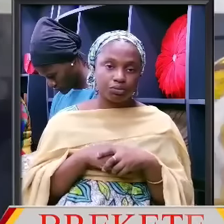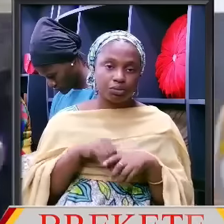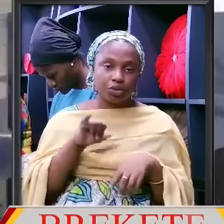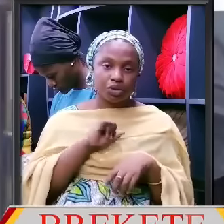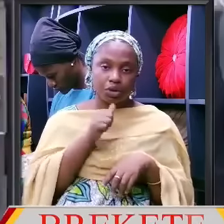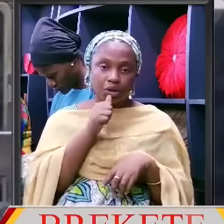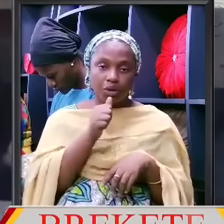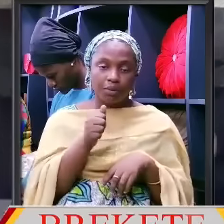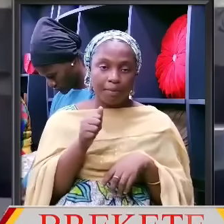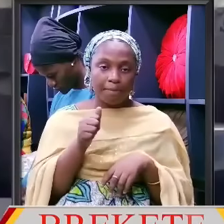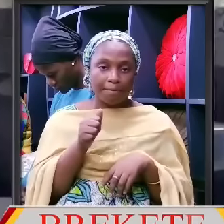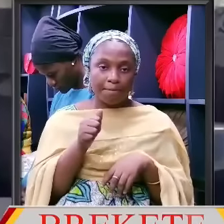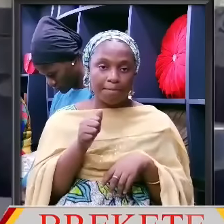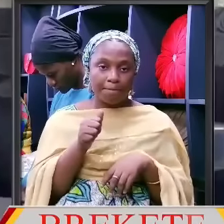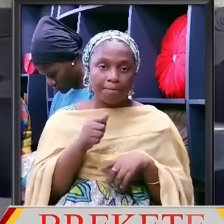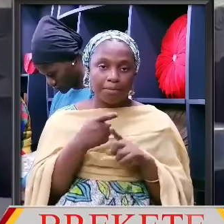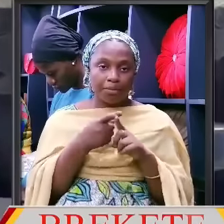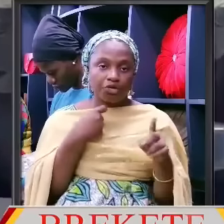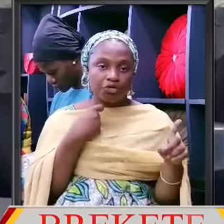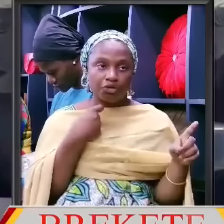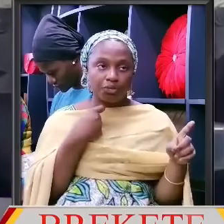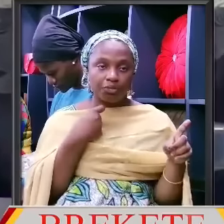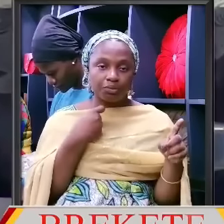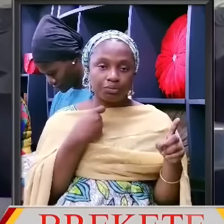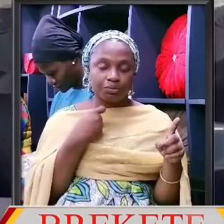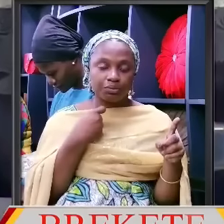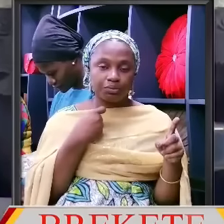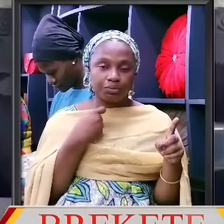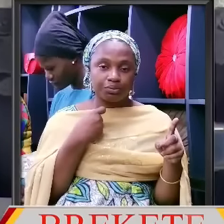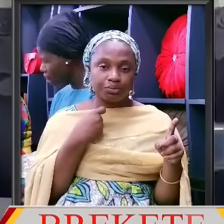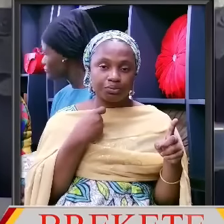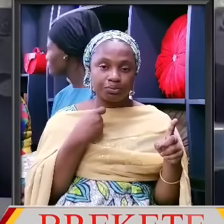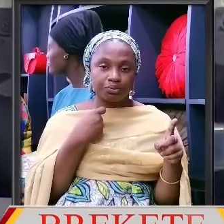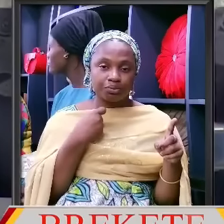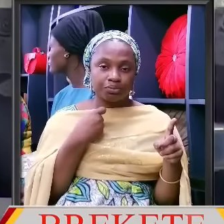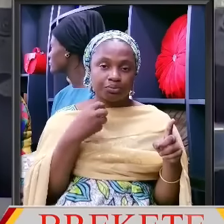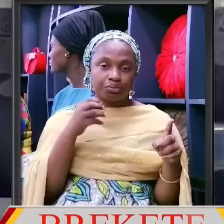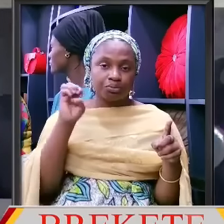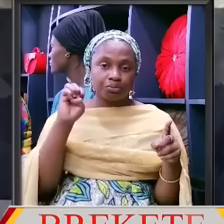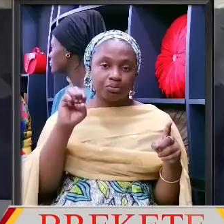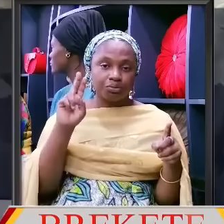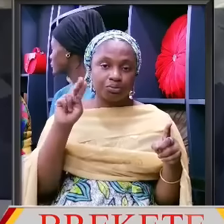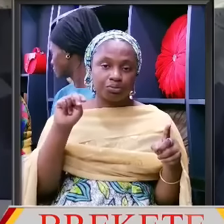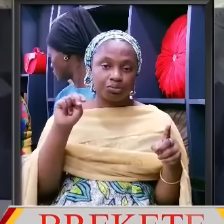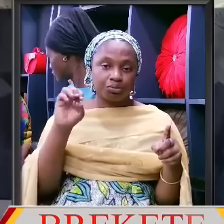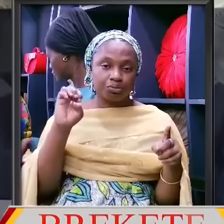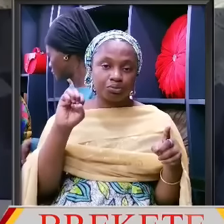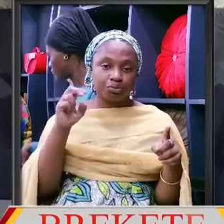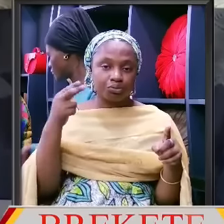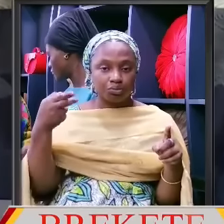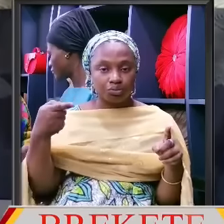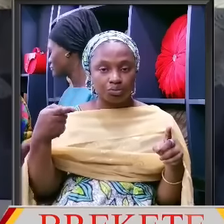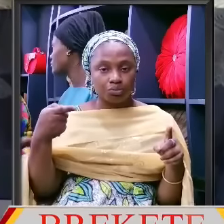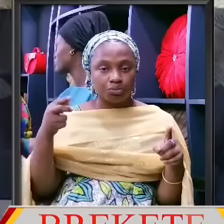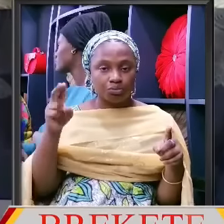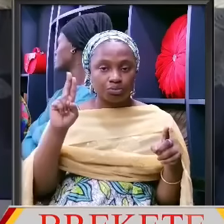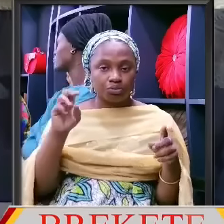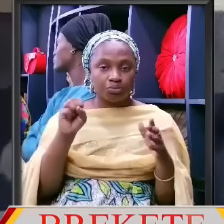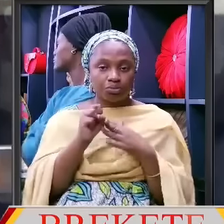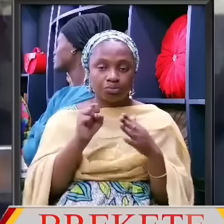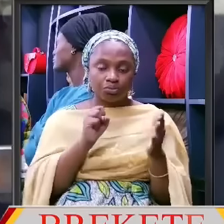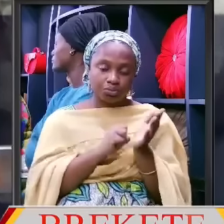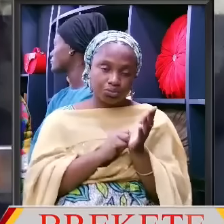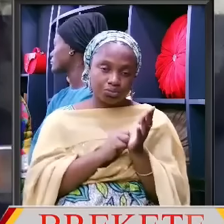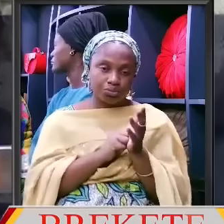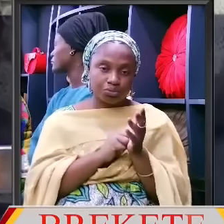Mm-hmm. I am from... Which state are you from? Enugu State. Which local government? Ezeagu local